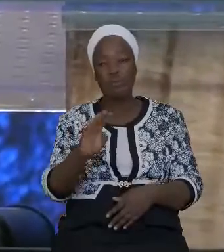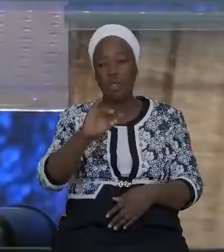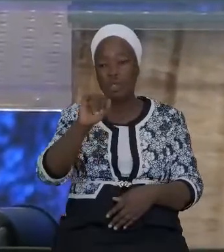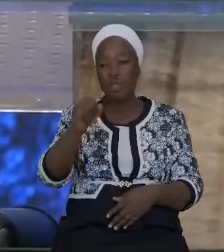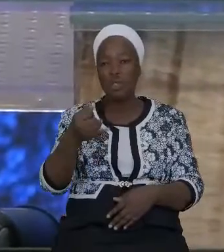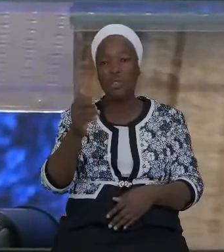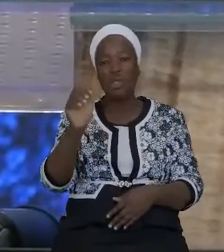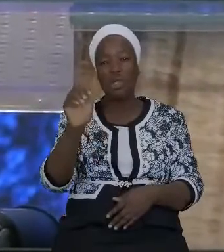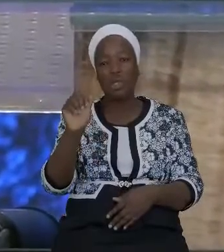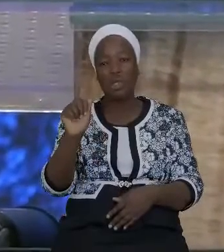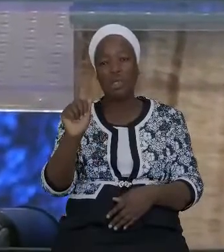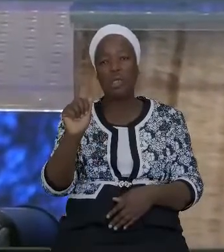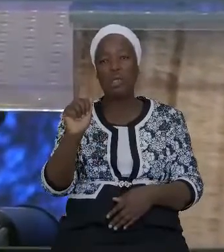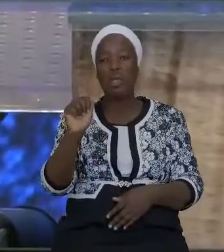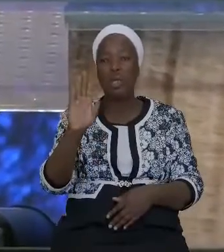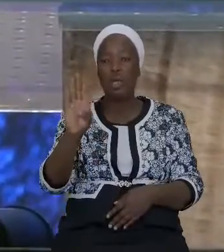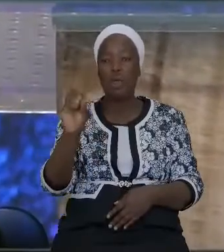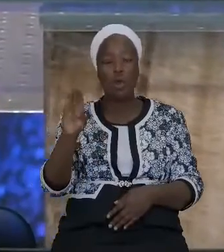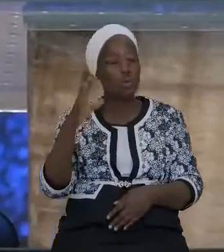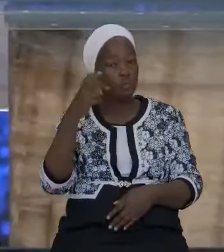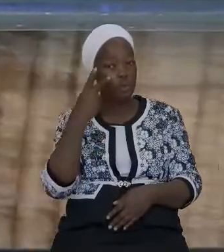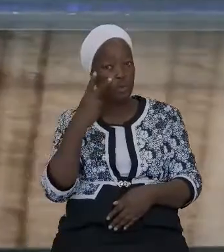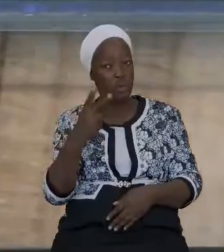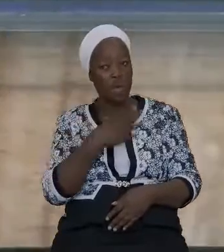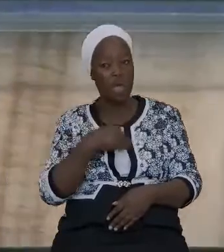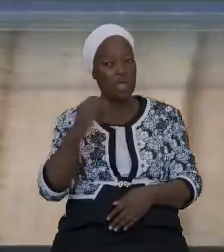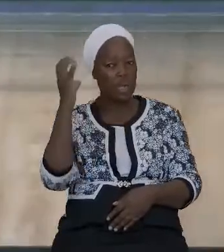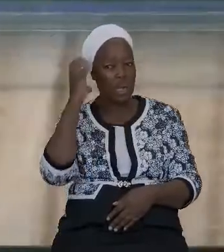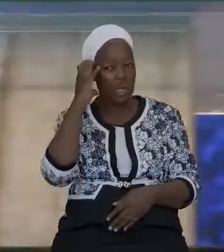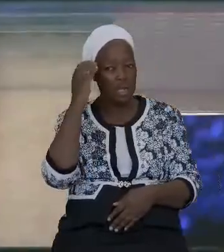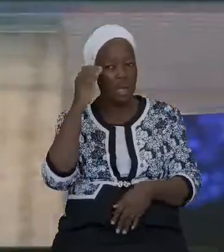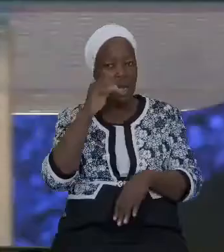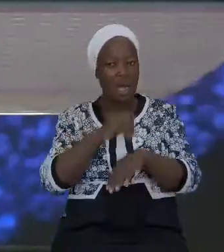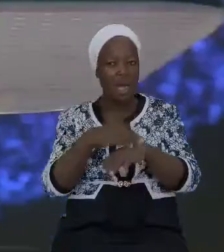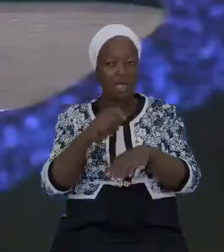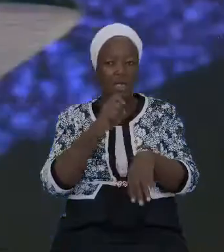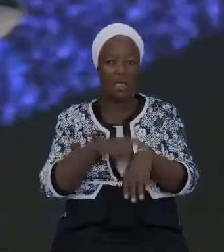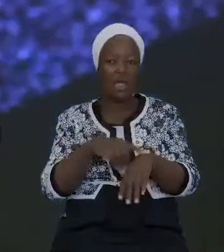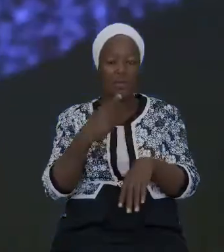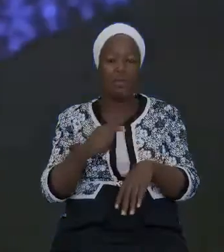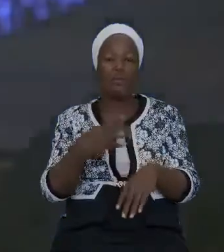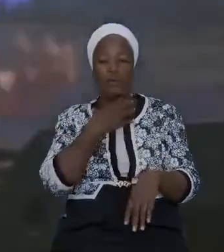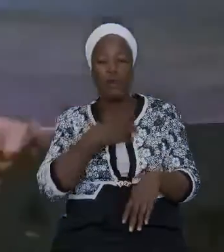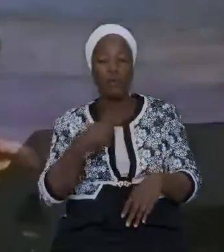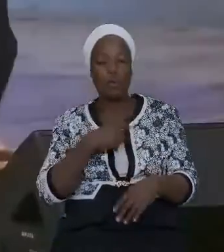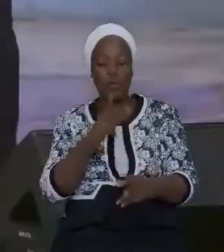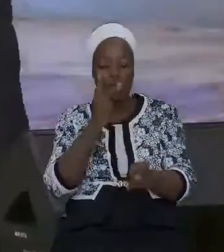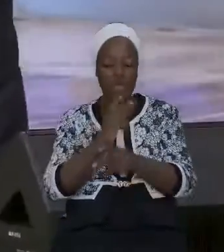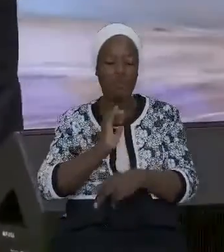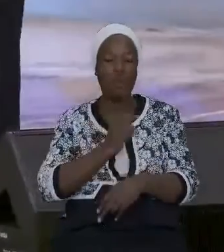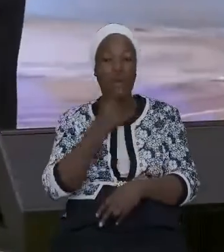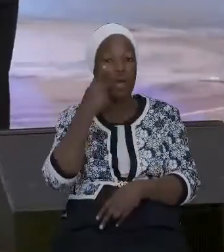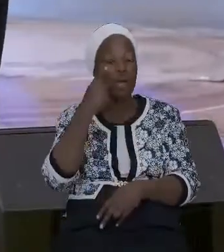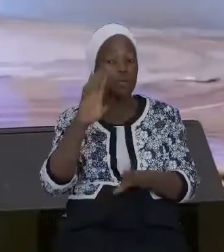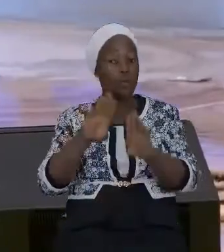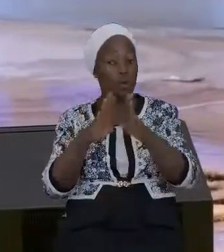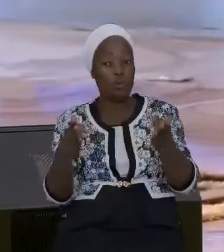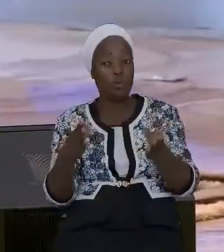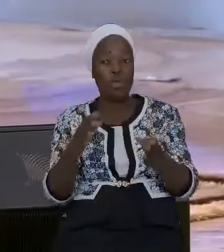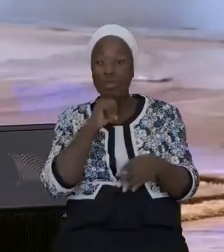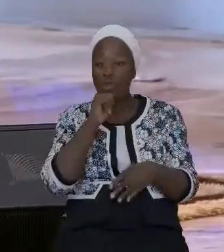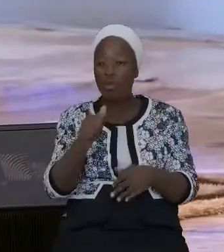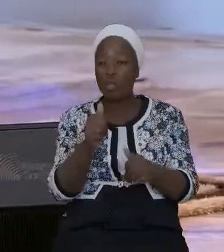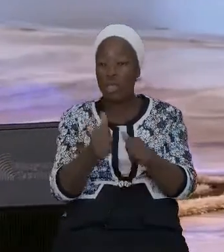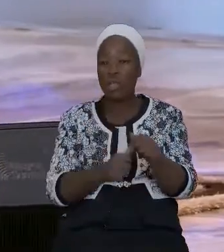Jacob heard. At a time of famine, we keep our eyes open. Not